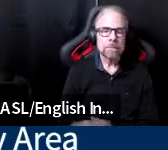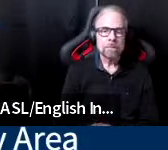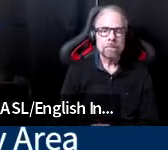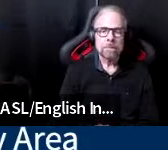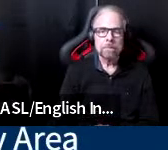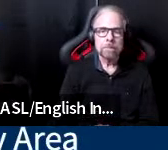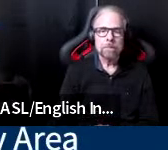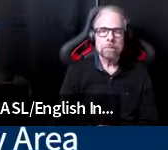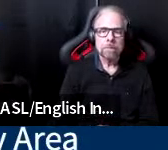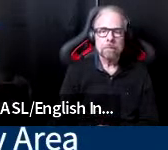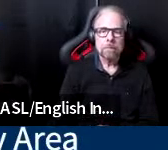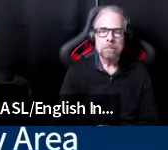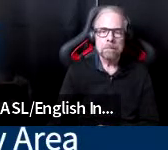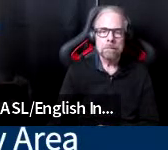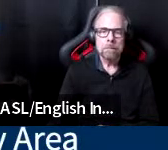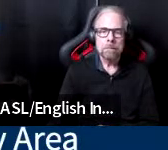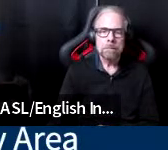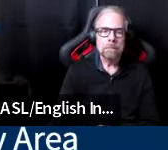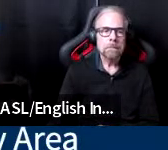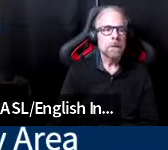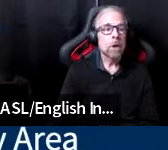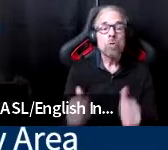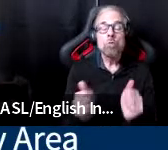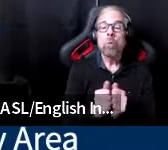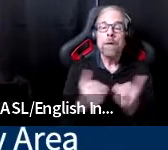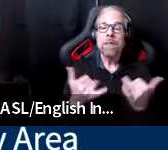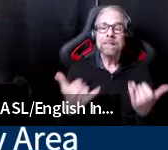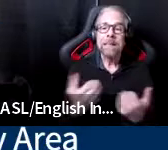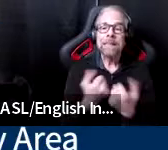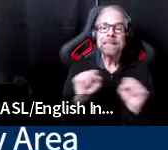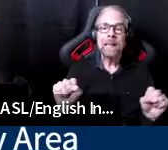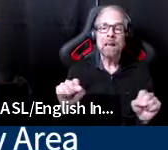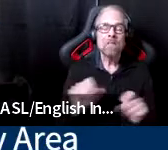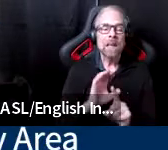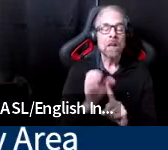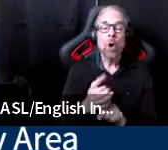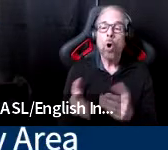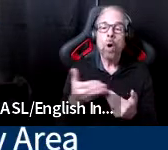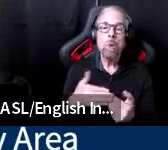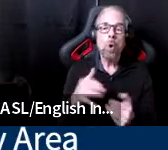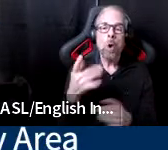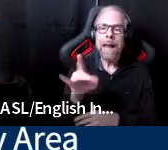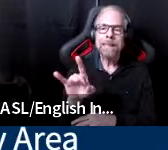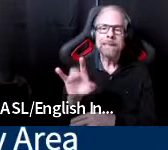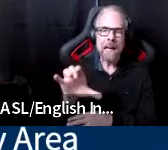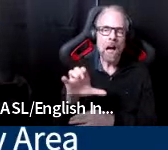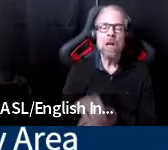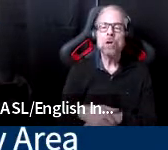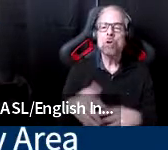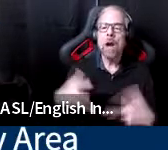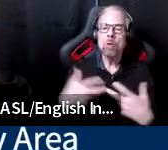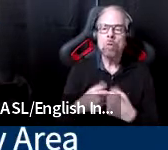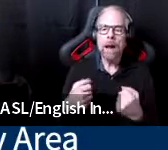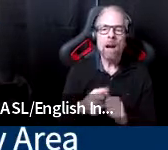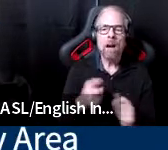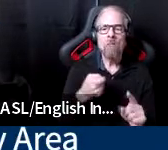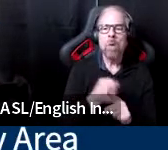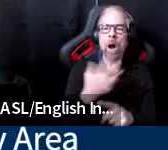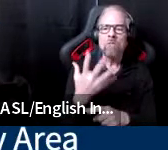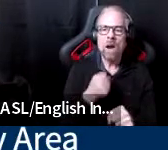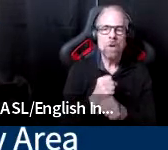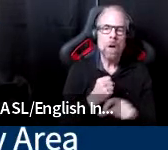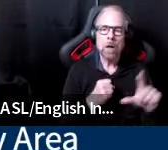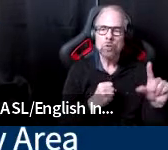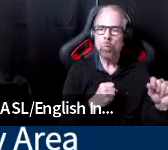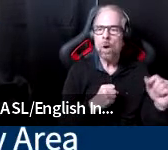So starting off with existing safety conditions, there was almost 1,800 crashes that occurred during the 5-year period from 2015 to